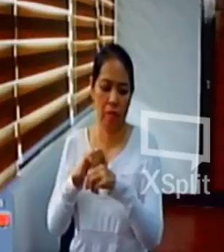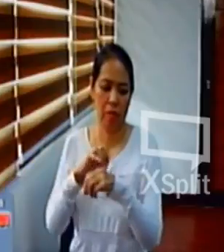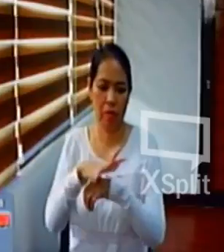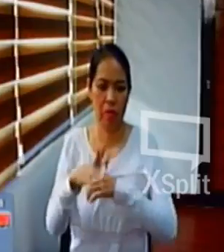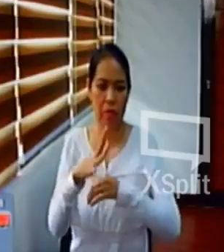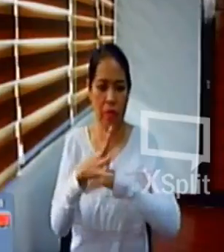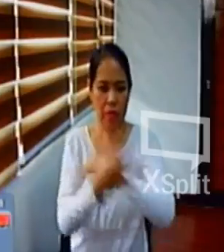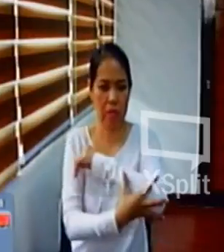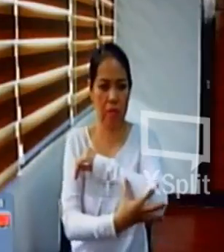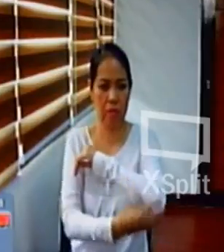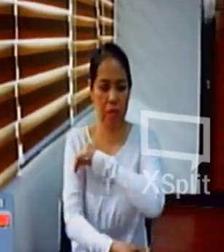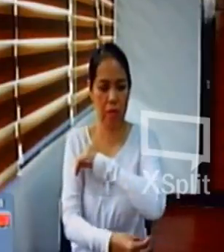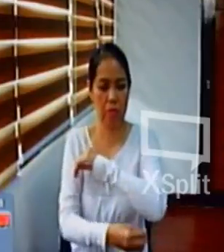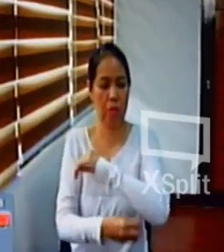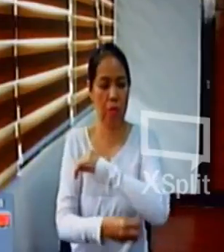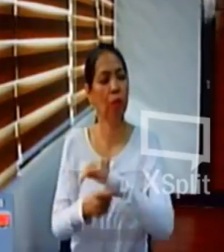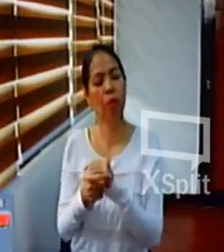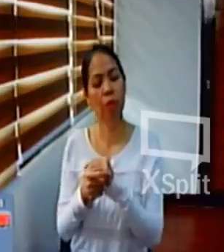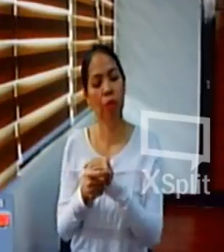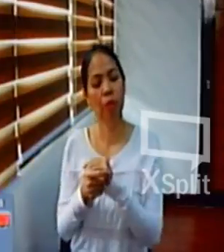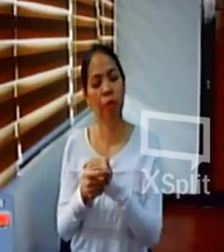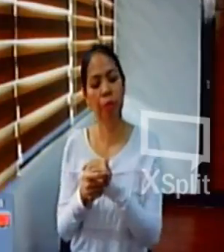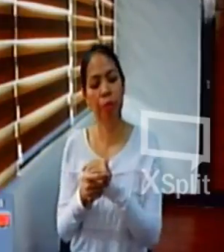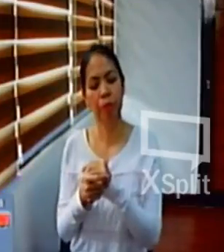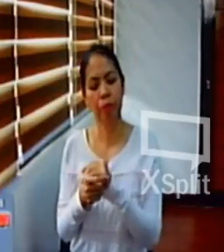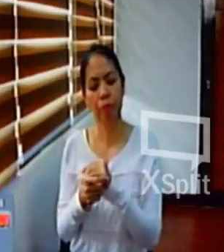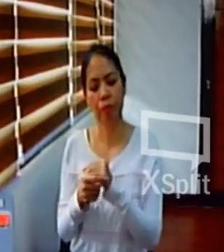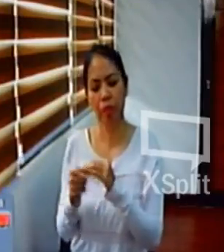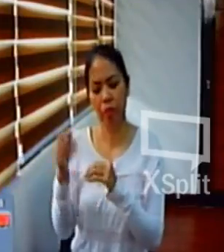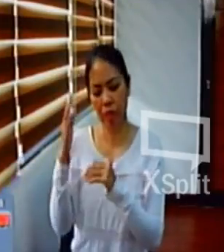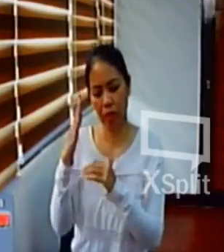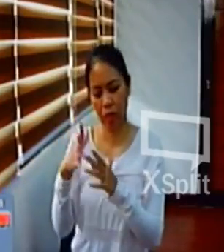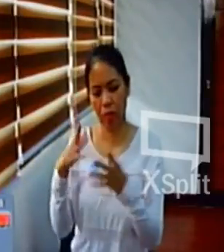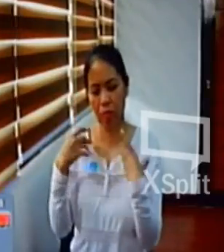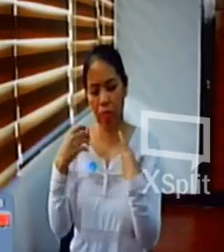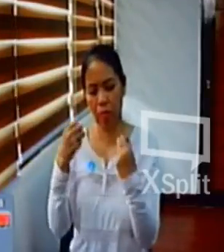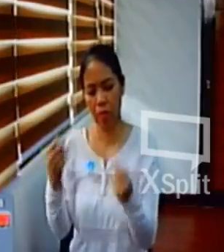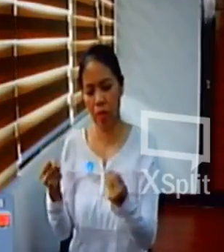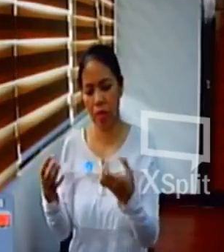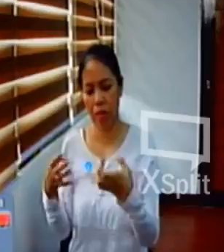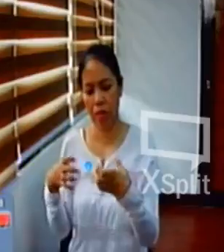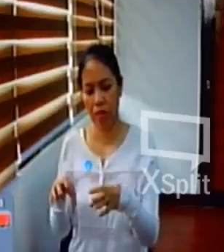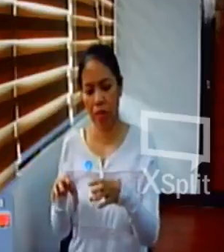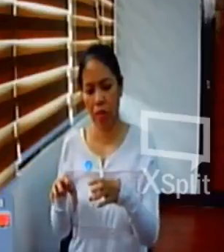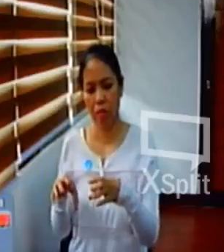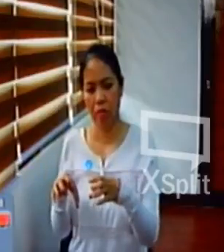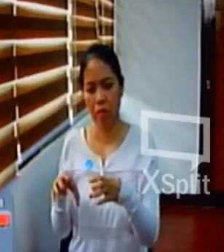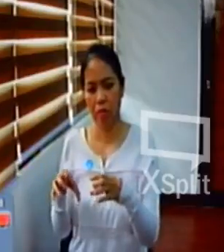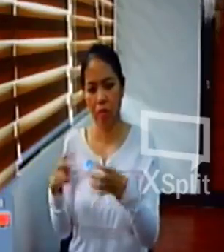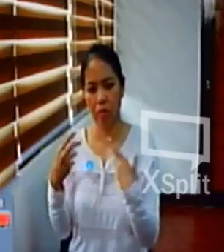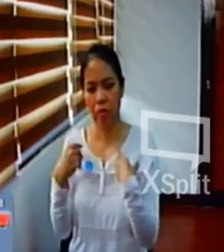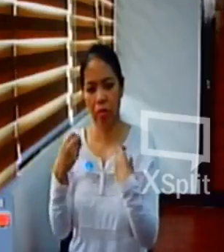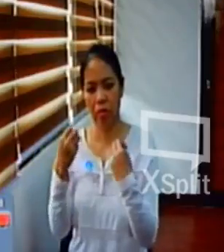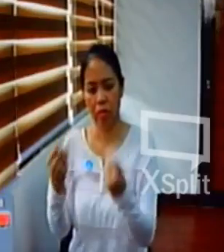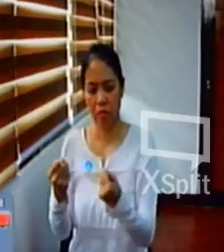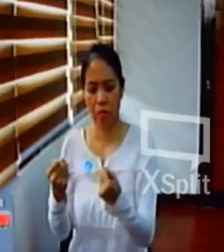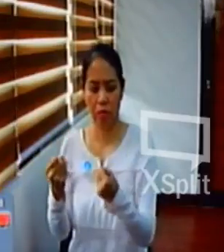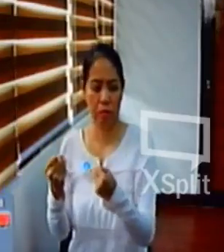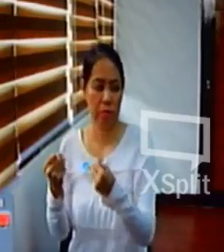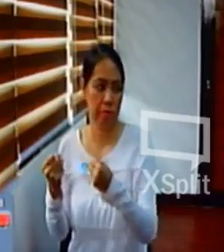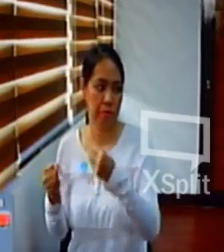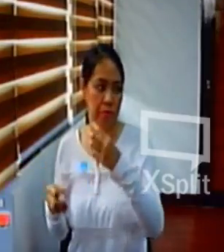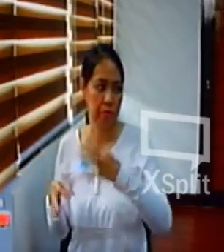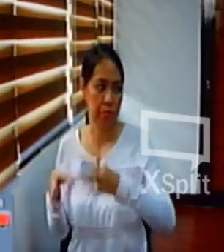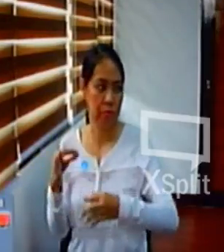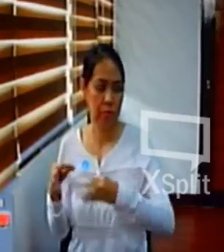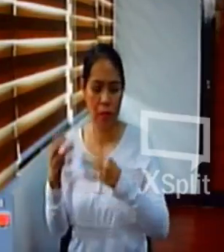that in the face of the recent extreme events, extreme prejudice. Many of our fellow citizens have been